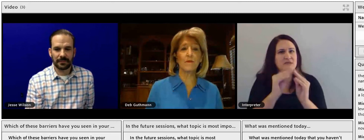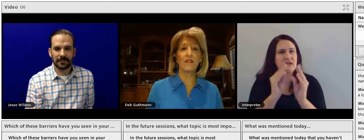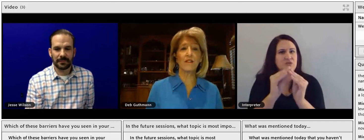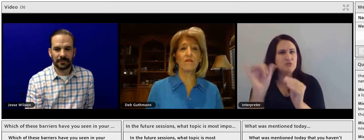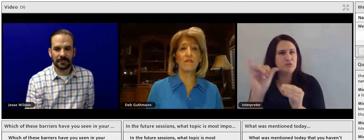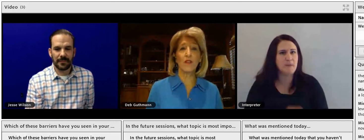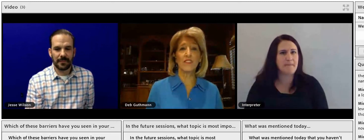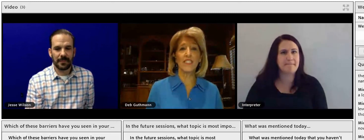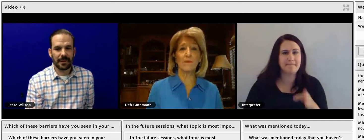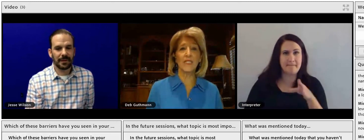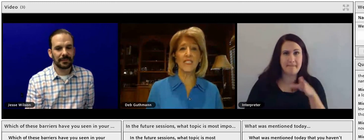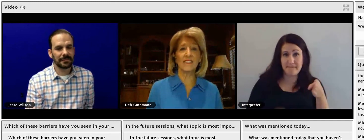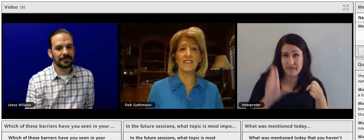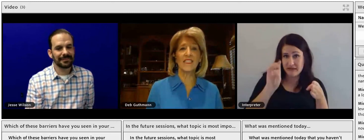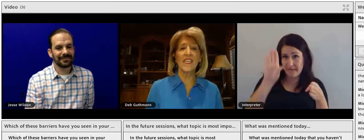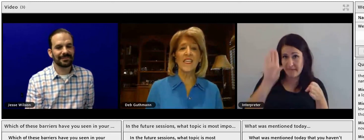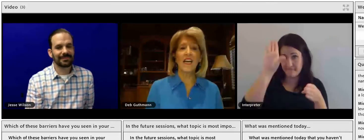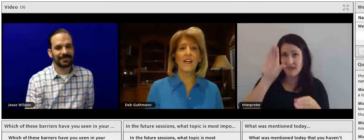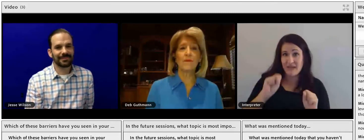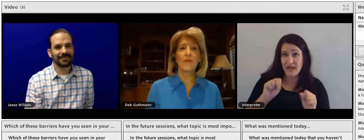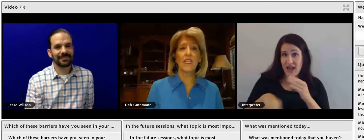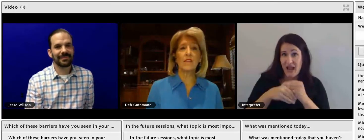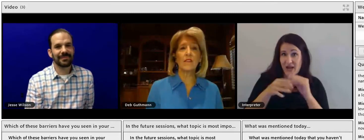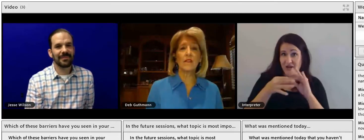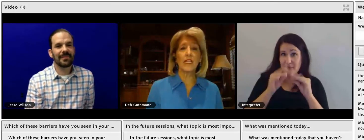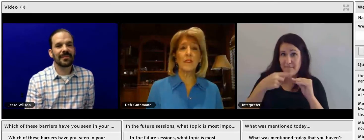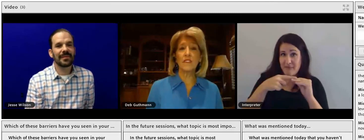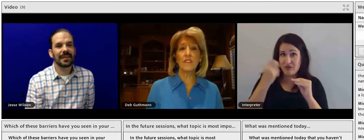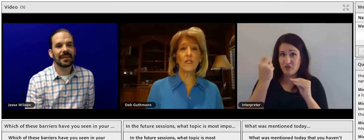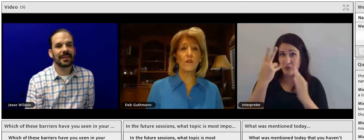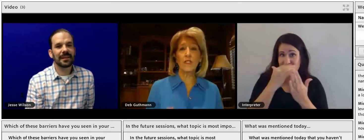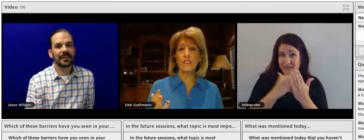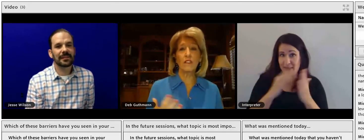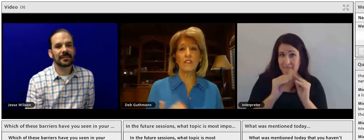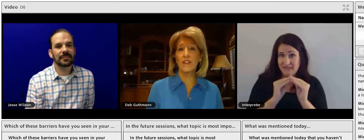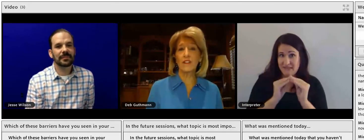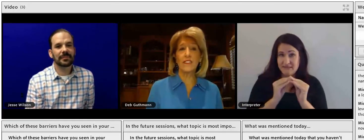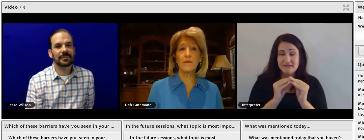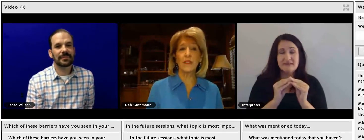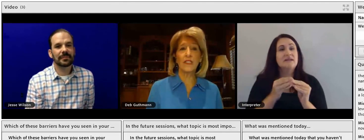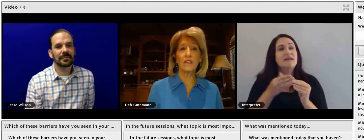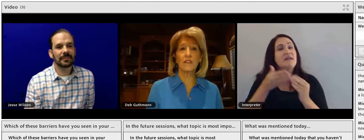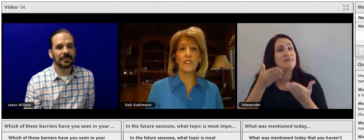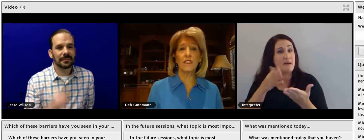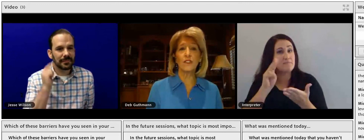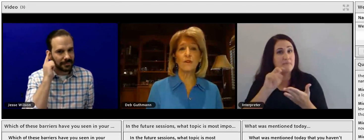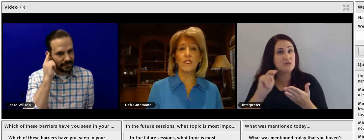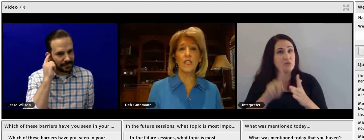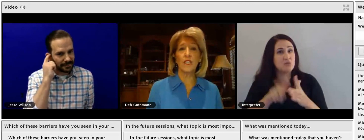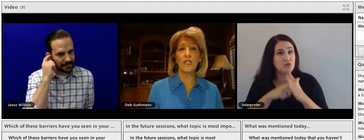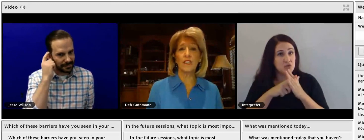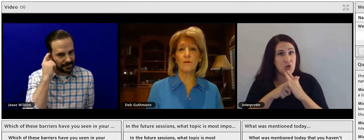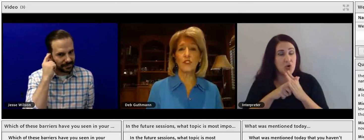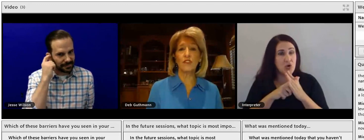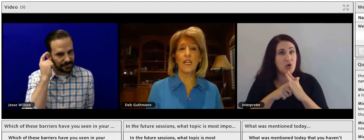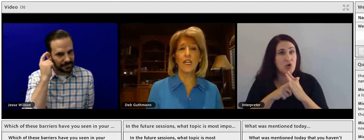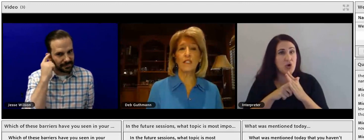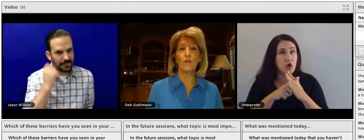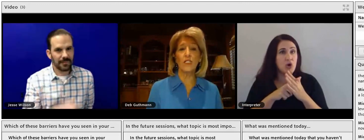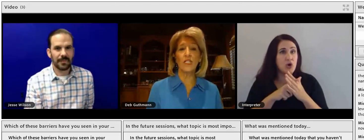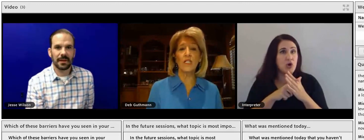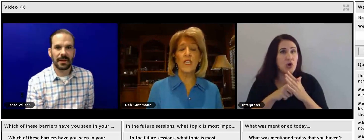Can I add a comment about 12-step meetings? Sure. In Minnesota, it started very similarly to